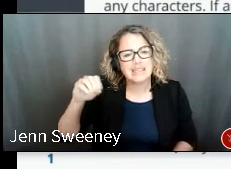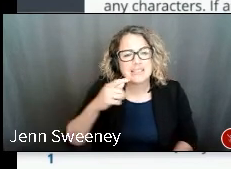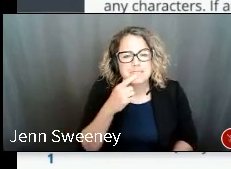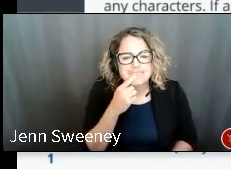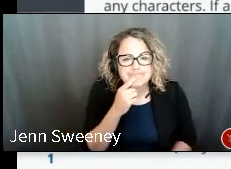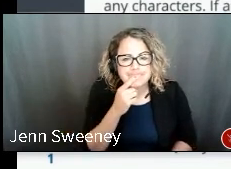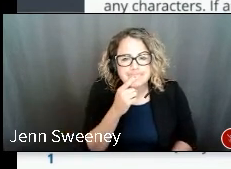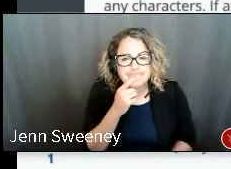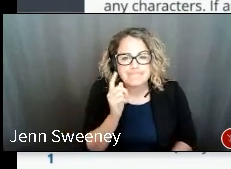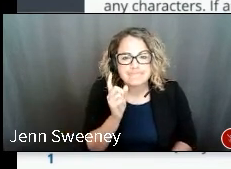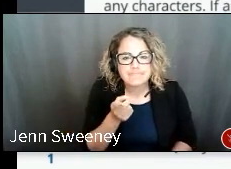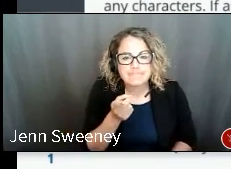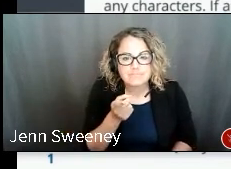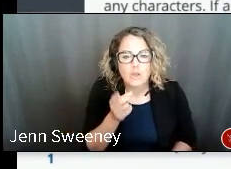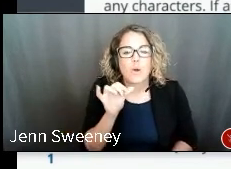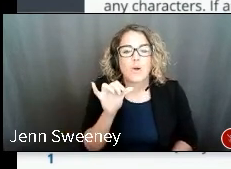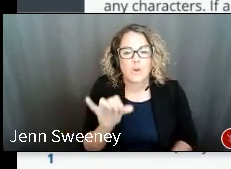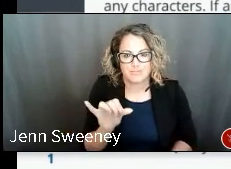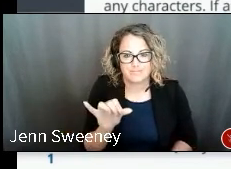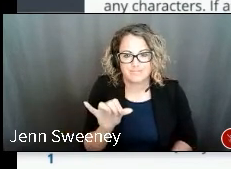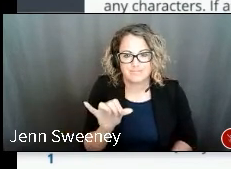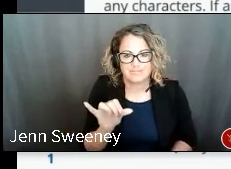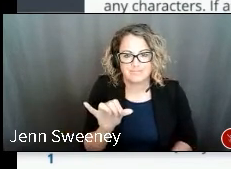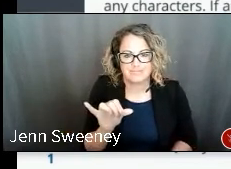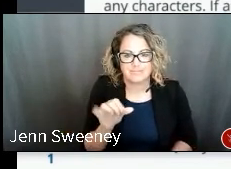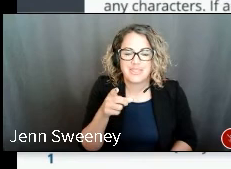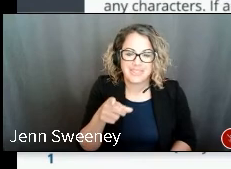Record. Oh, this should be